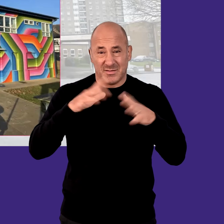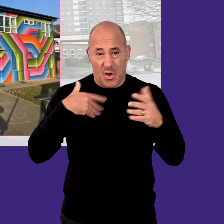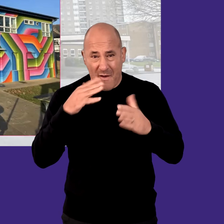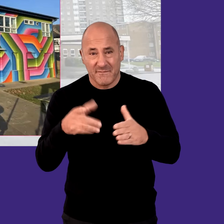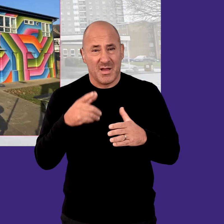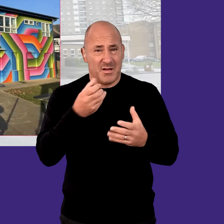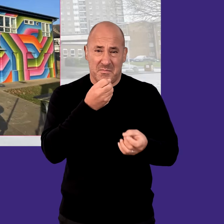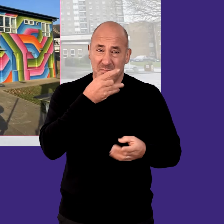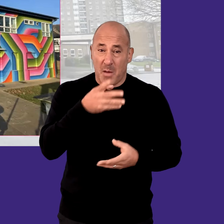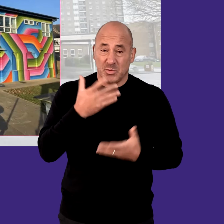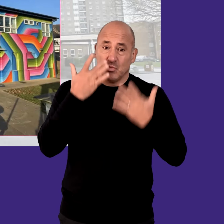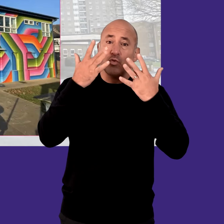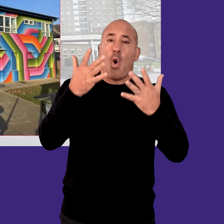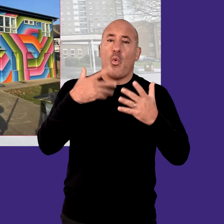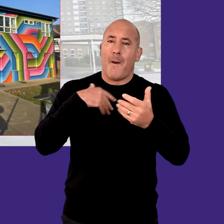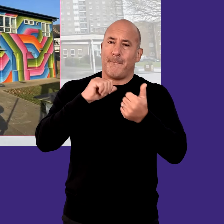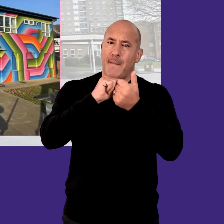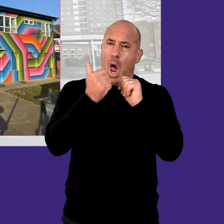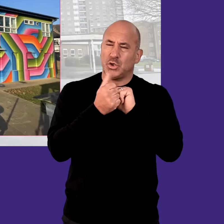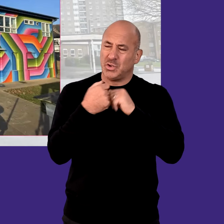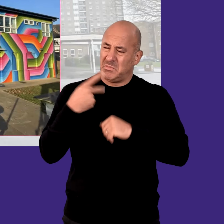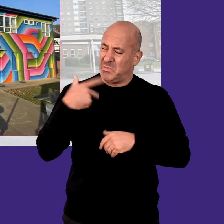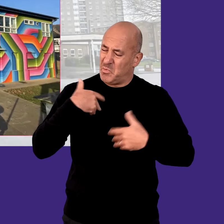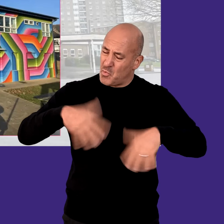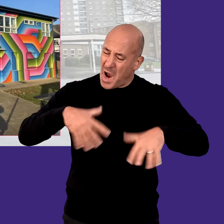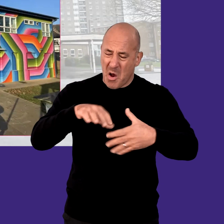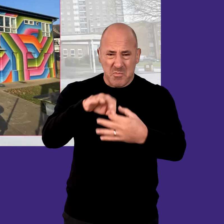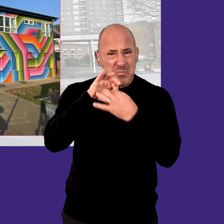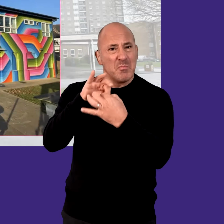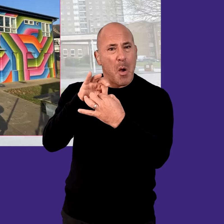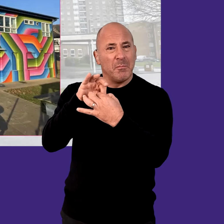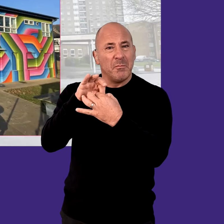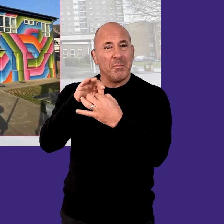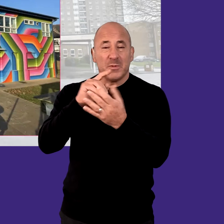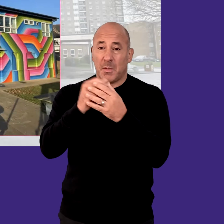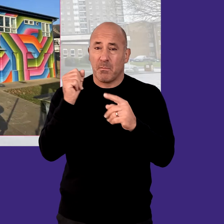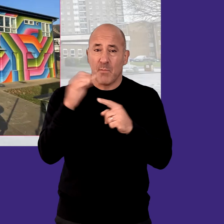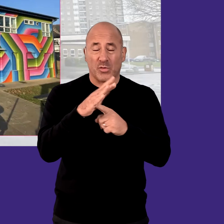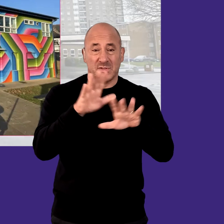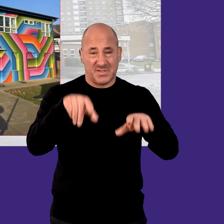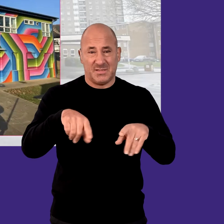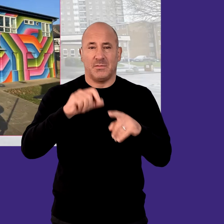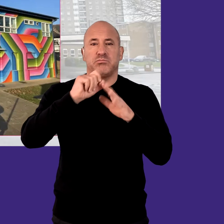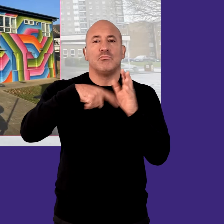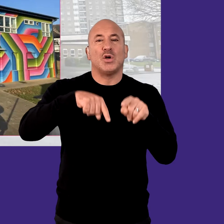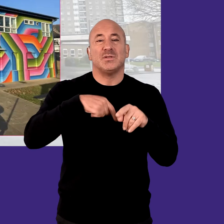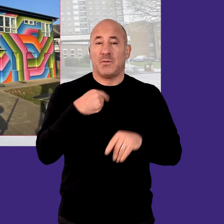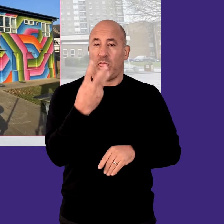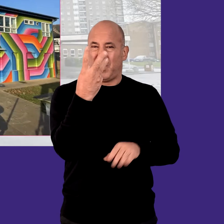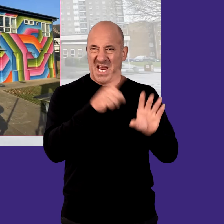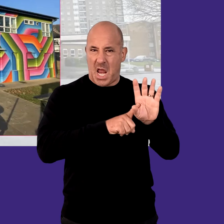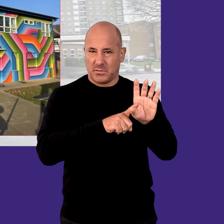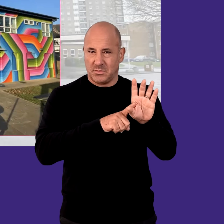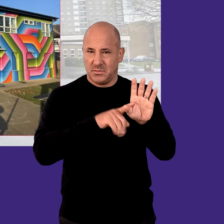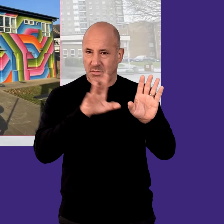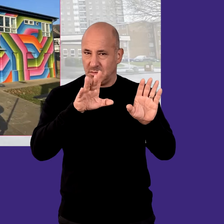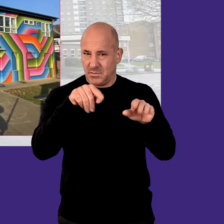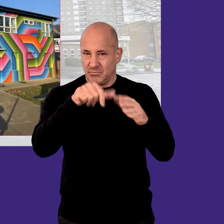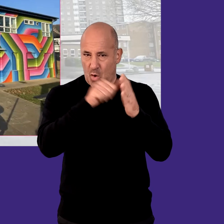particular project, we always said the first 3 years of this Artist in Residence programme would be purely a getting to know the